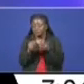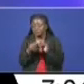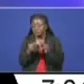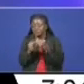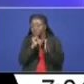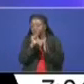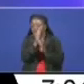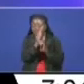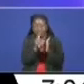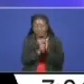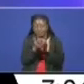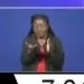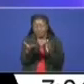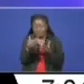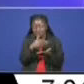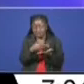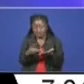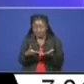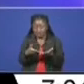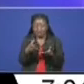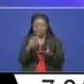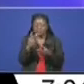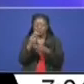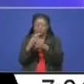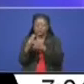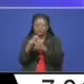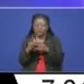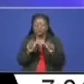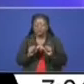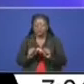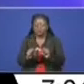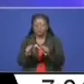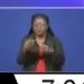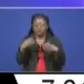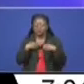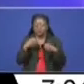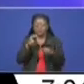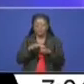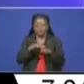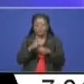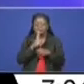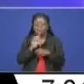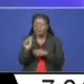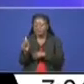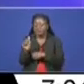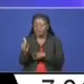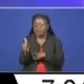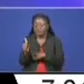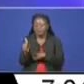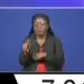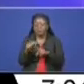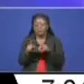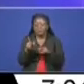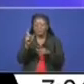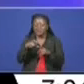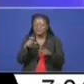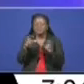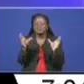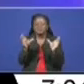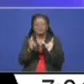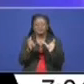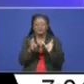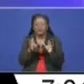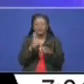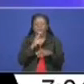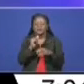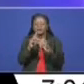carried forth with a strike vote on its own, it would have to be certified by the department. Pinder suggests today's results are invalid